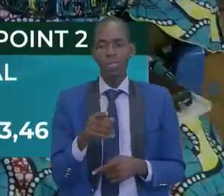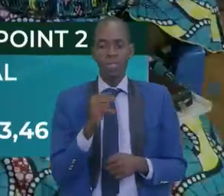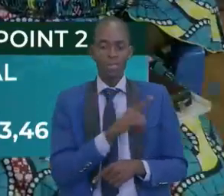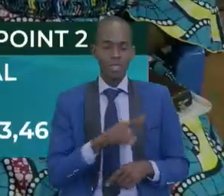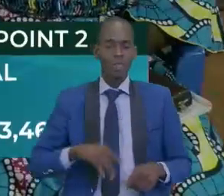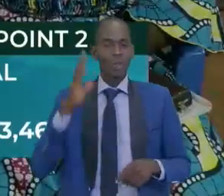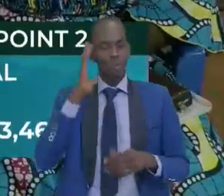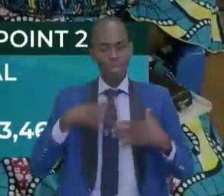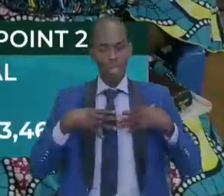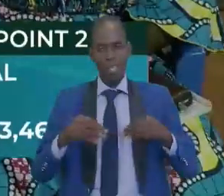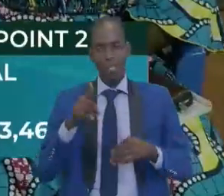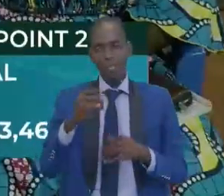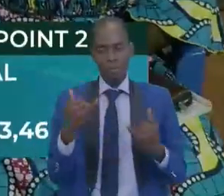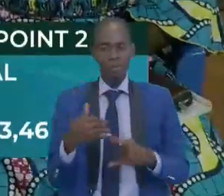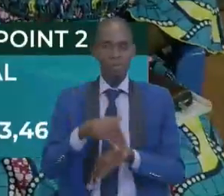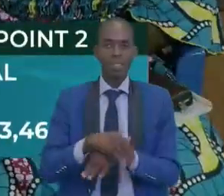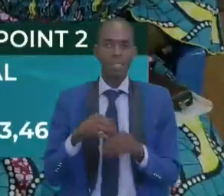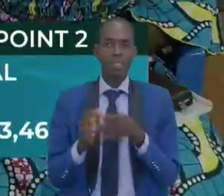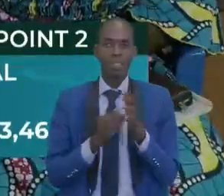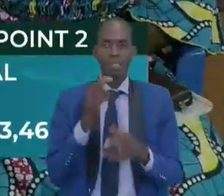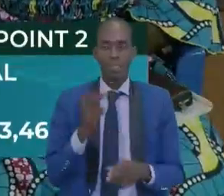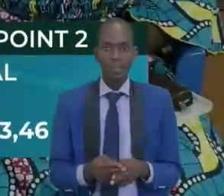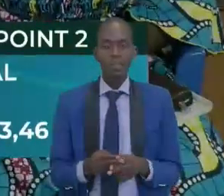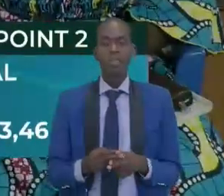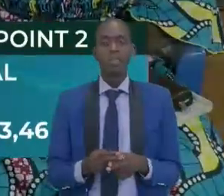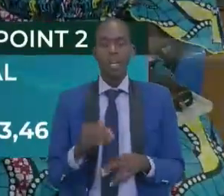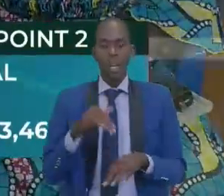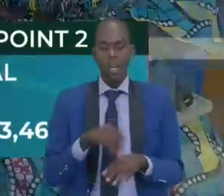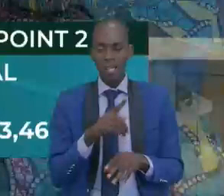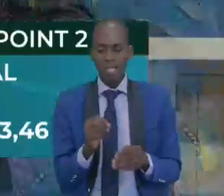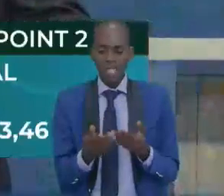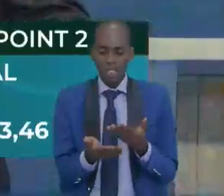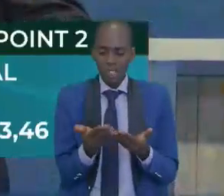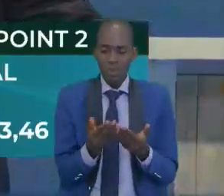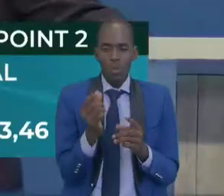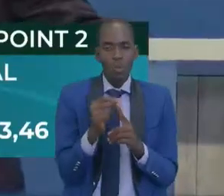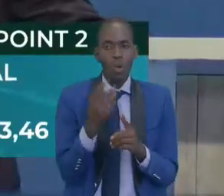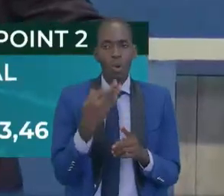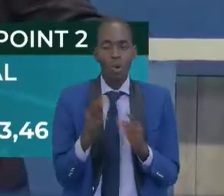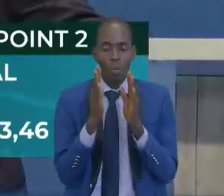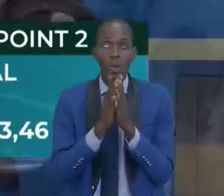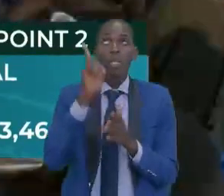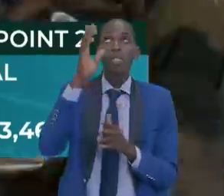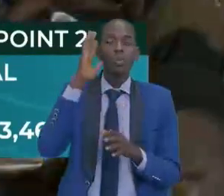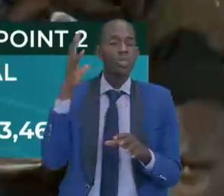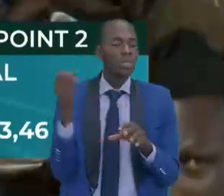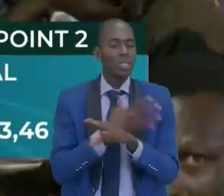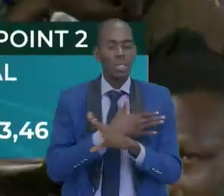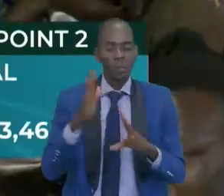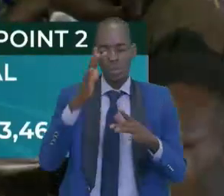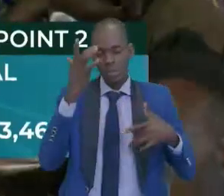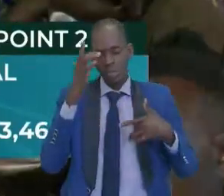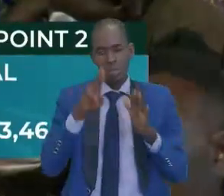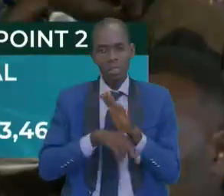tonight. At a single word of prayer, he'll take your sickness away.